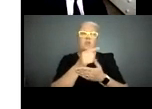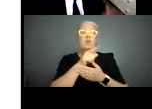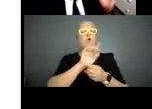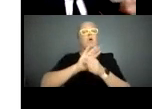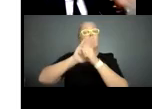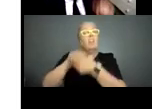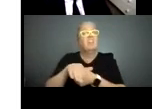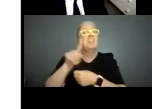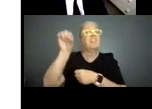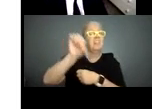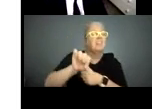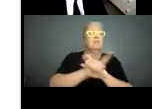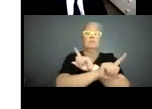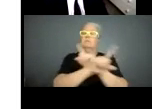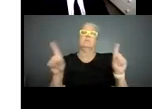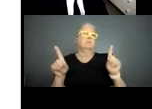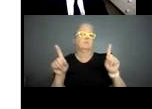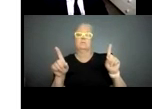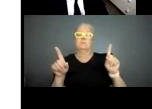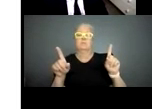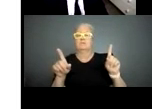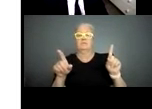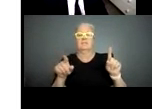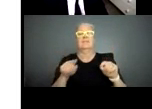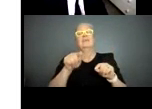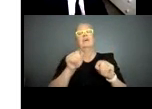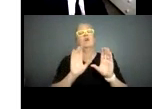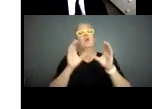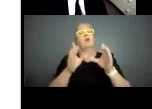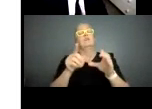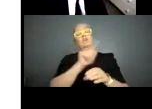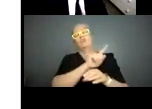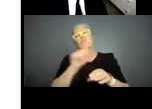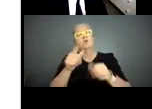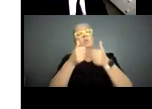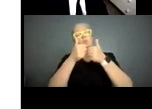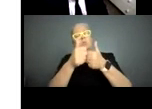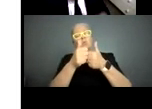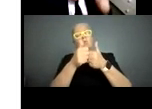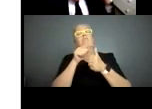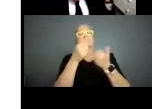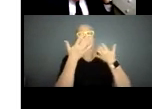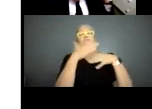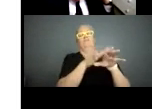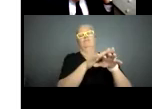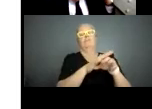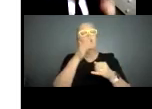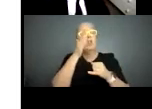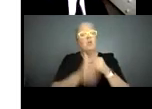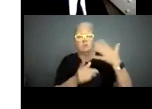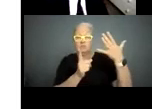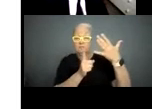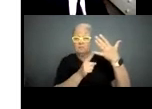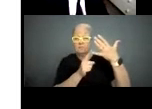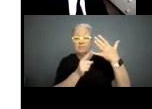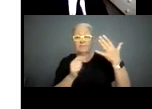discrimination lead, because that hasn't happened in this class. It's poor integration. And the last one. So the last